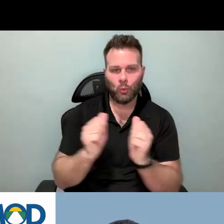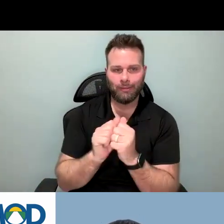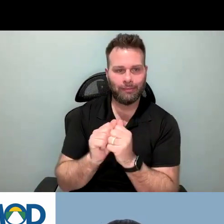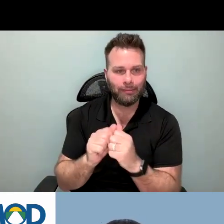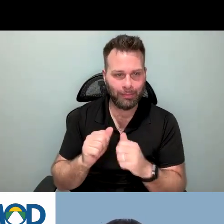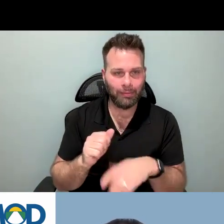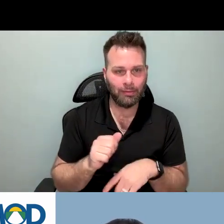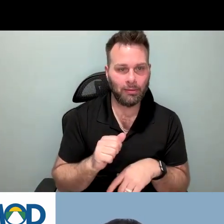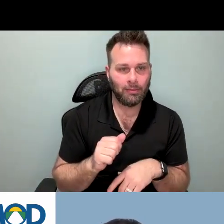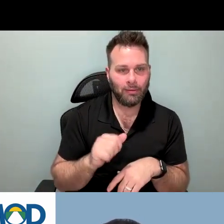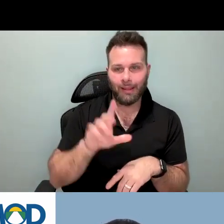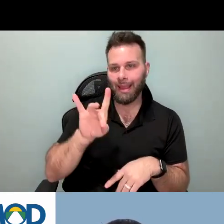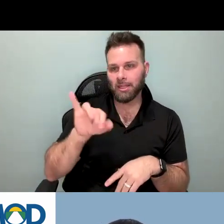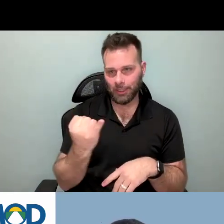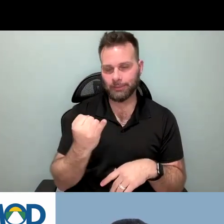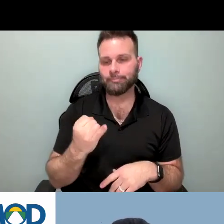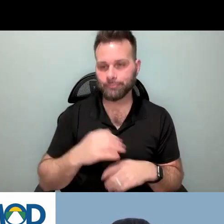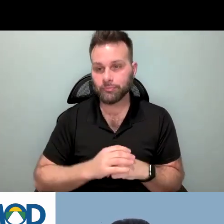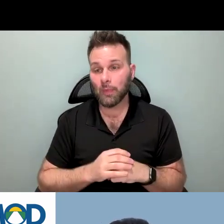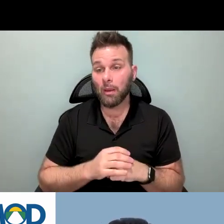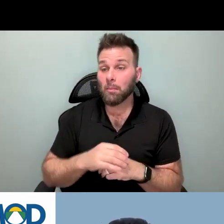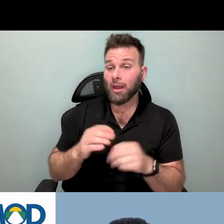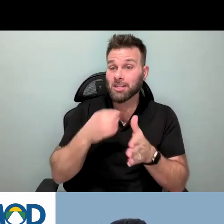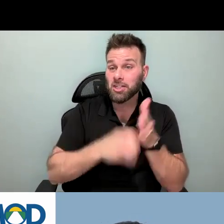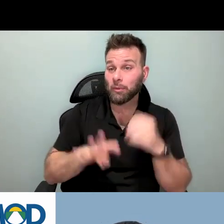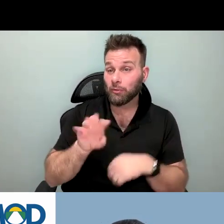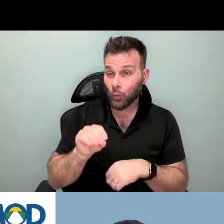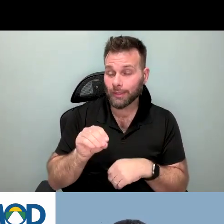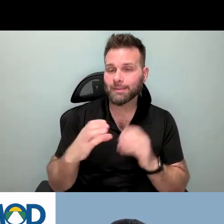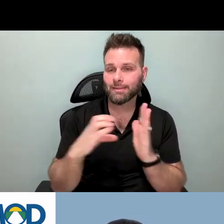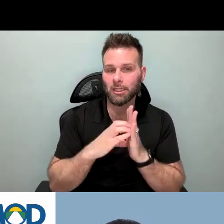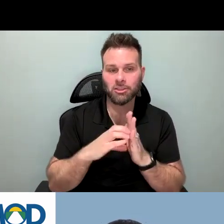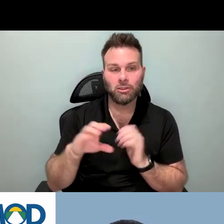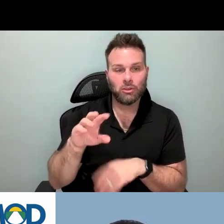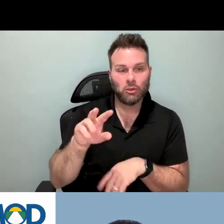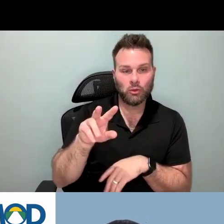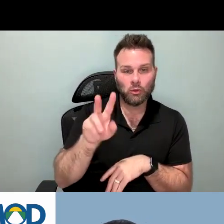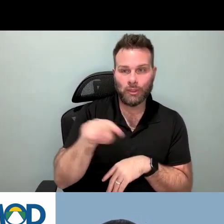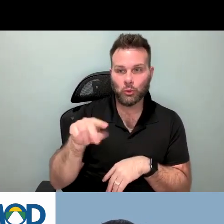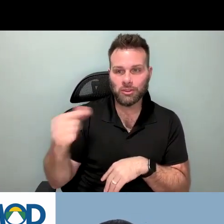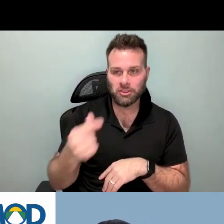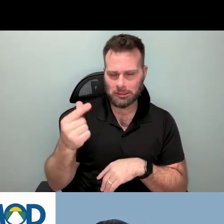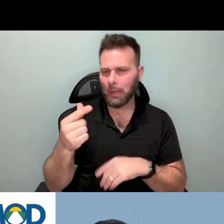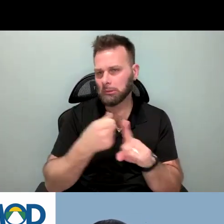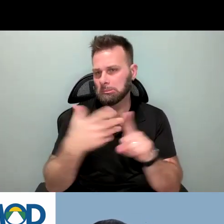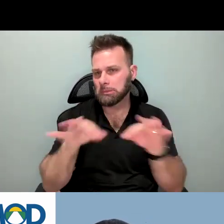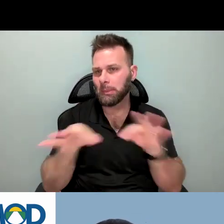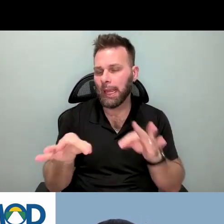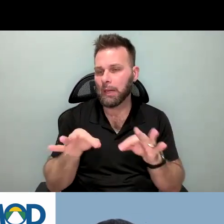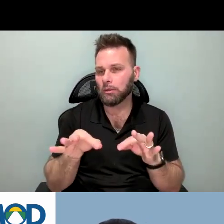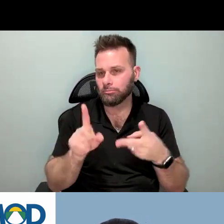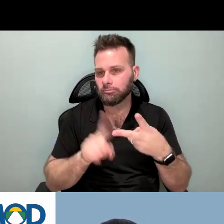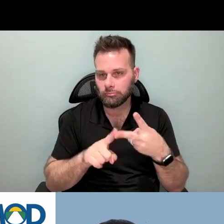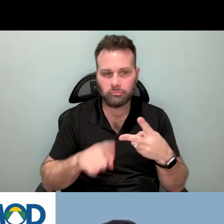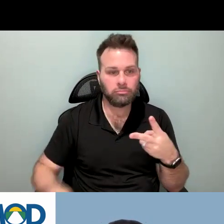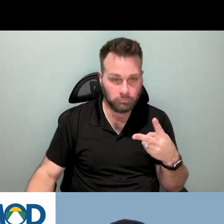kind of give you a feel for what Chapter 40, Section 22G can also do. So any commission that